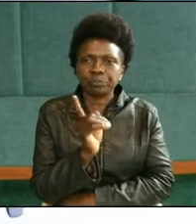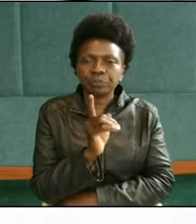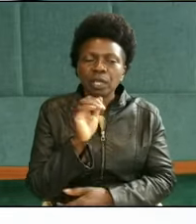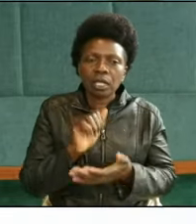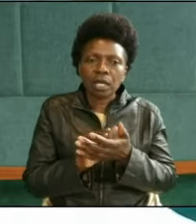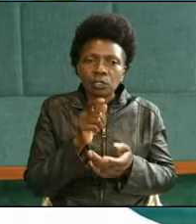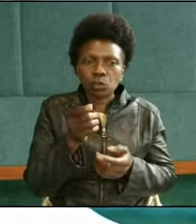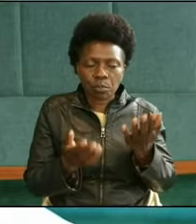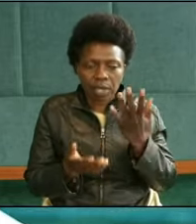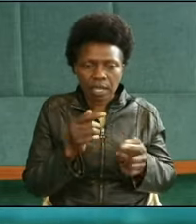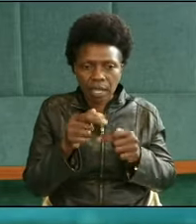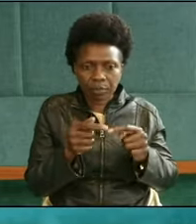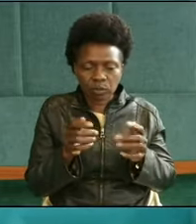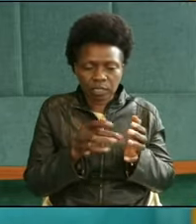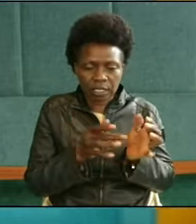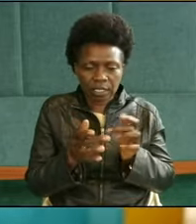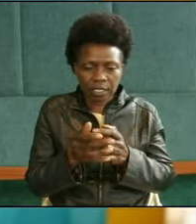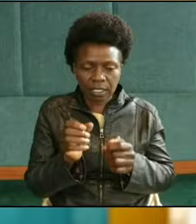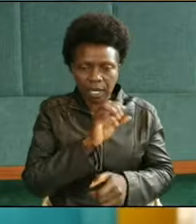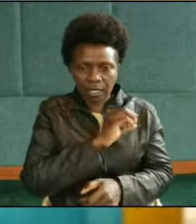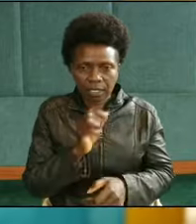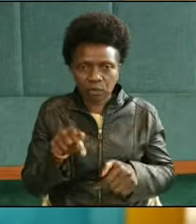that you may come to Jesus Christ this day.